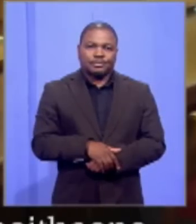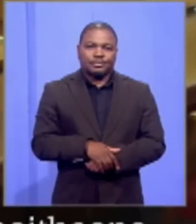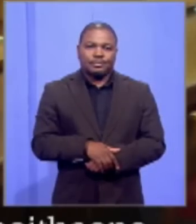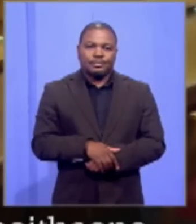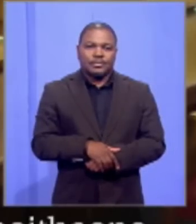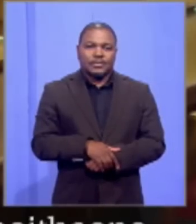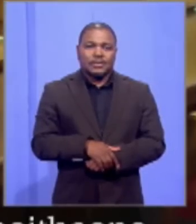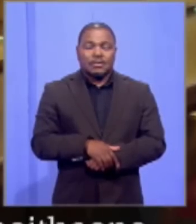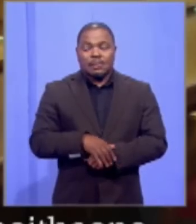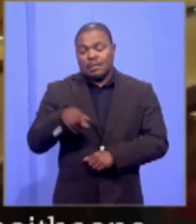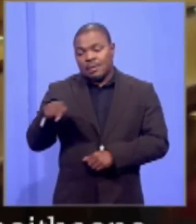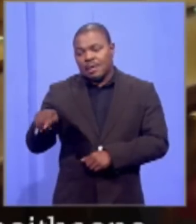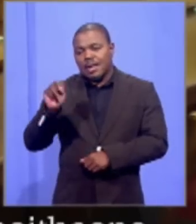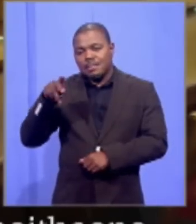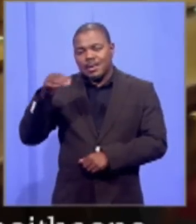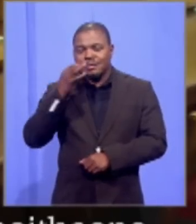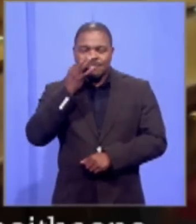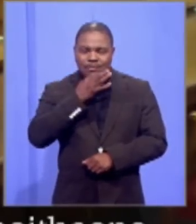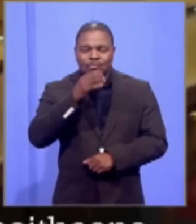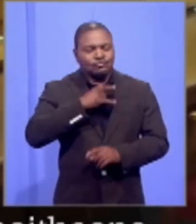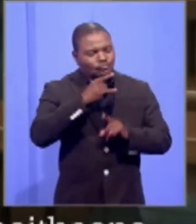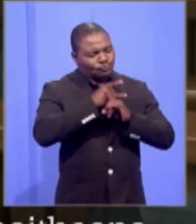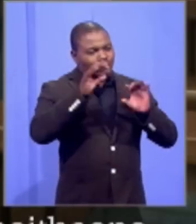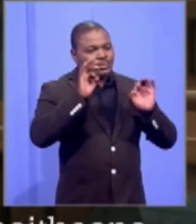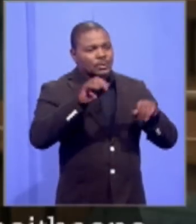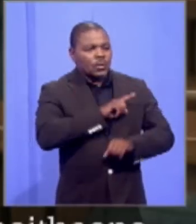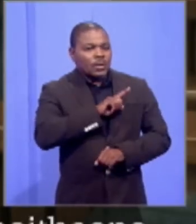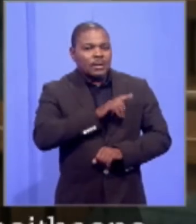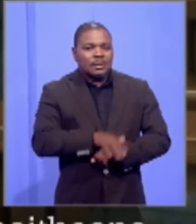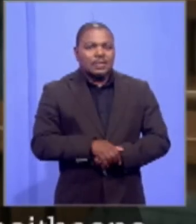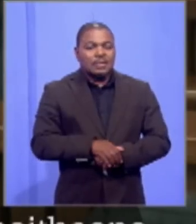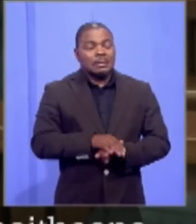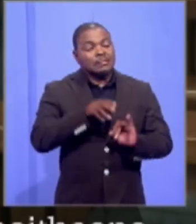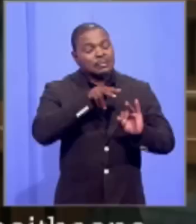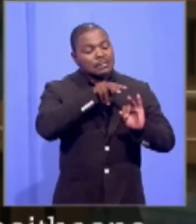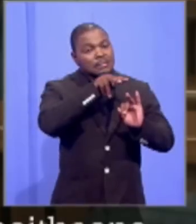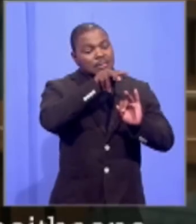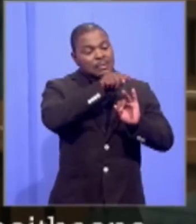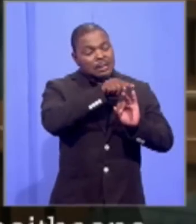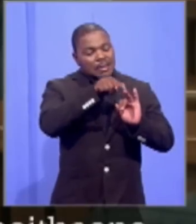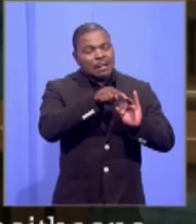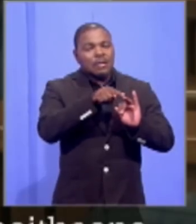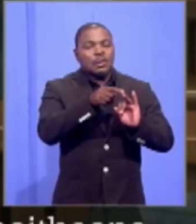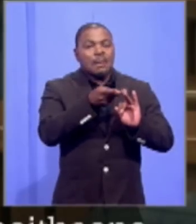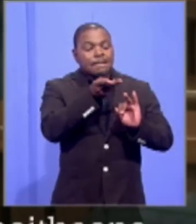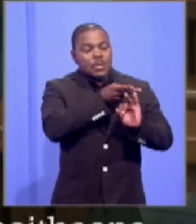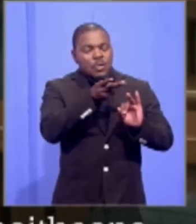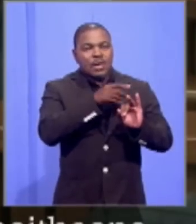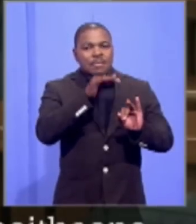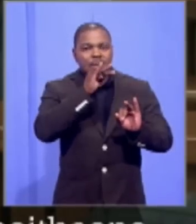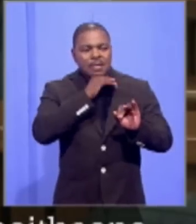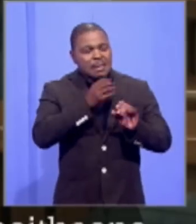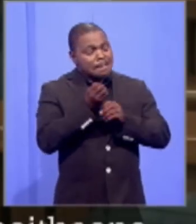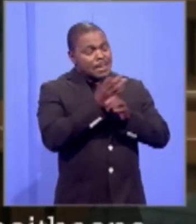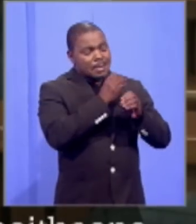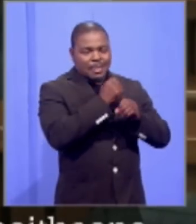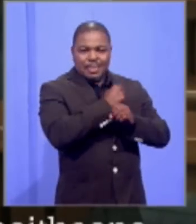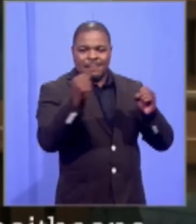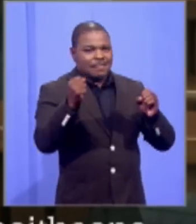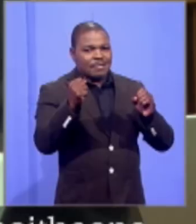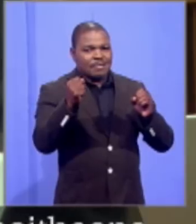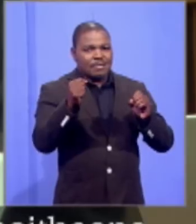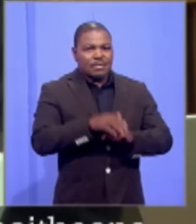Ye ke phenyo go mmušo yeo e rago gore molatofatšo wa pele Muzi Sibia le wa bobedi Bongani Ntanzi a senka ba bethwa.